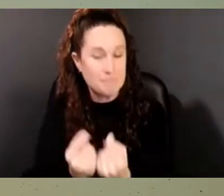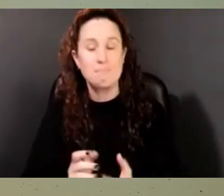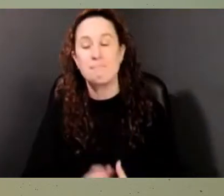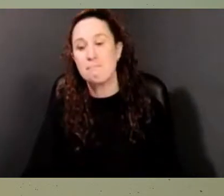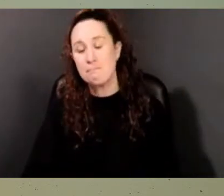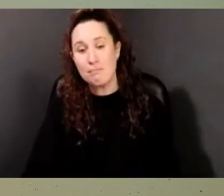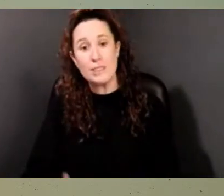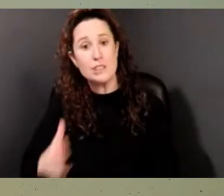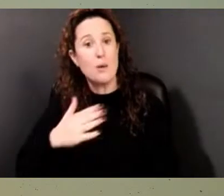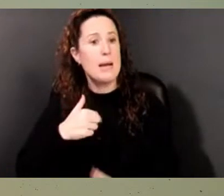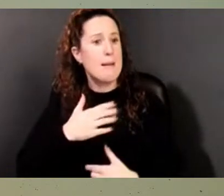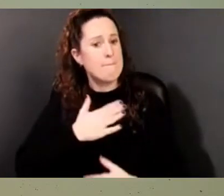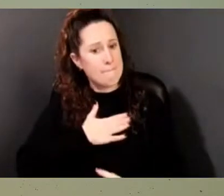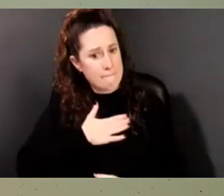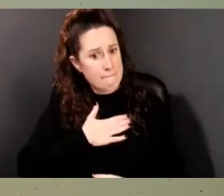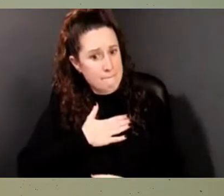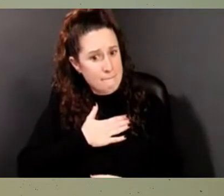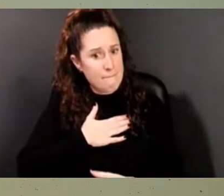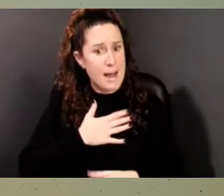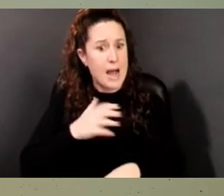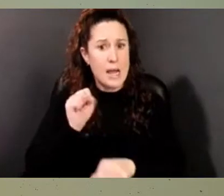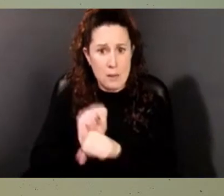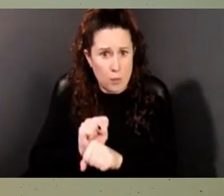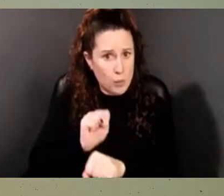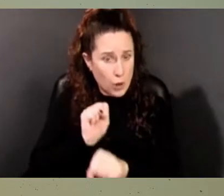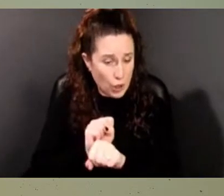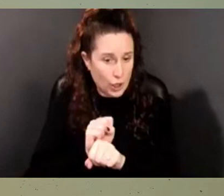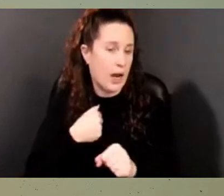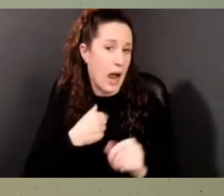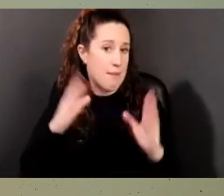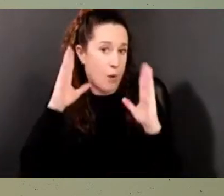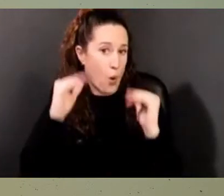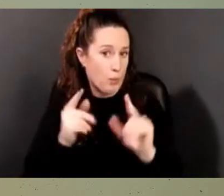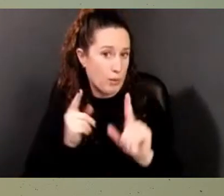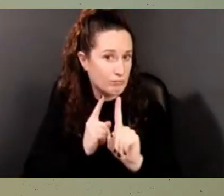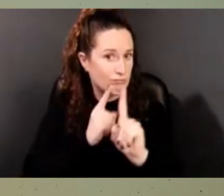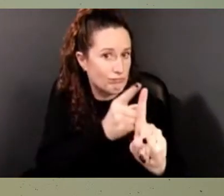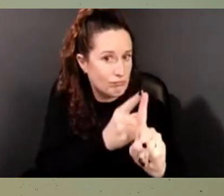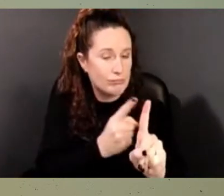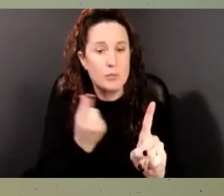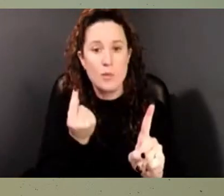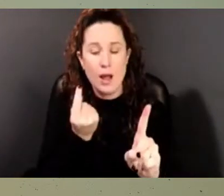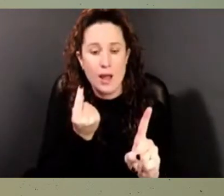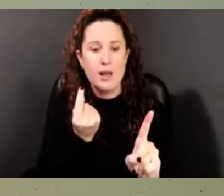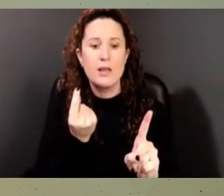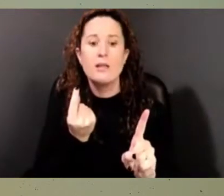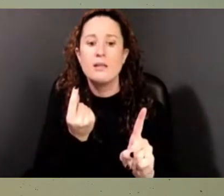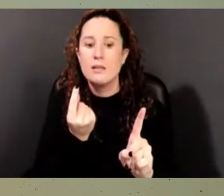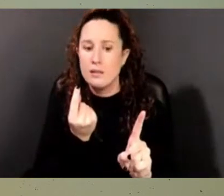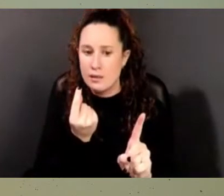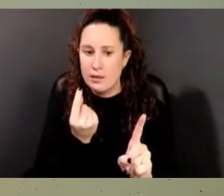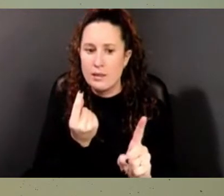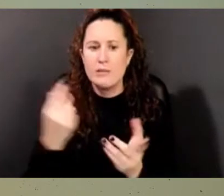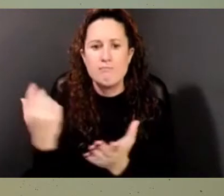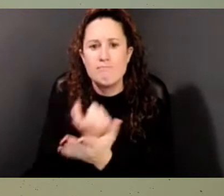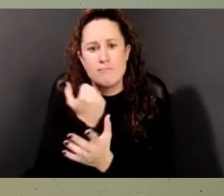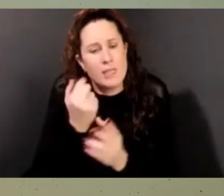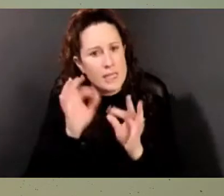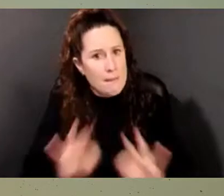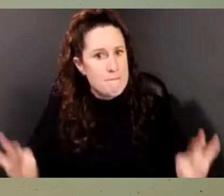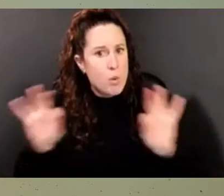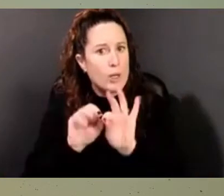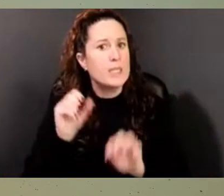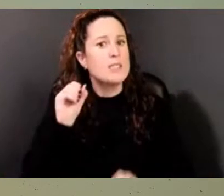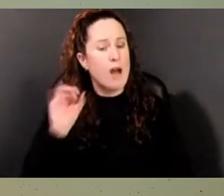to do in my minutes in sharing is talking about the importance of African burial grounds, right?